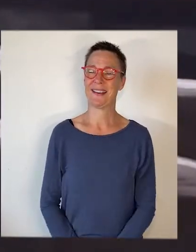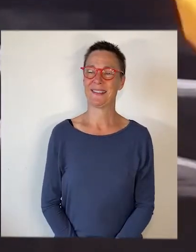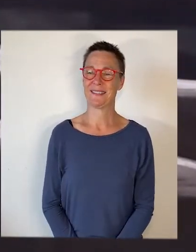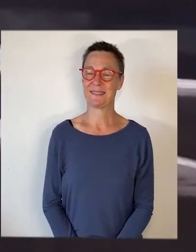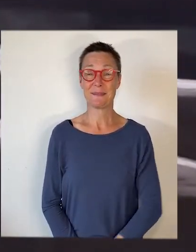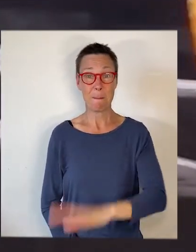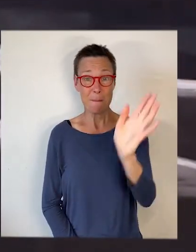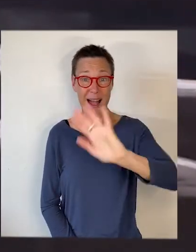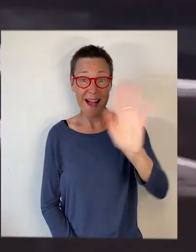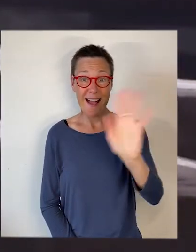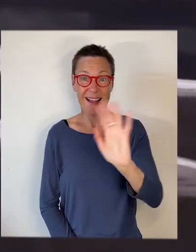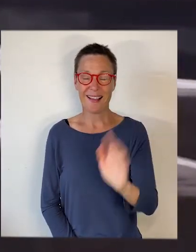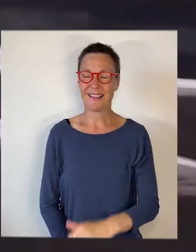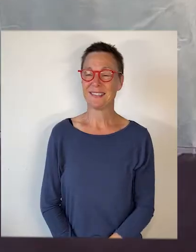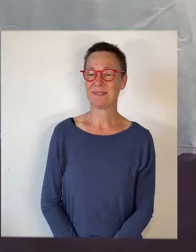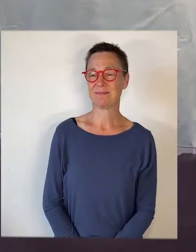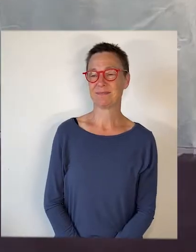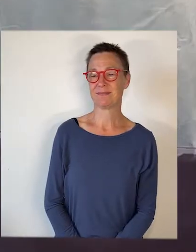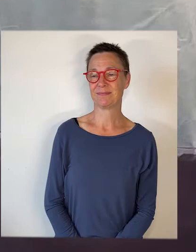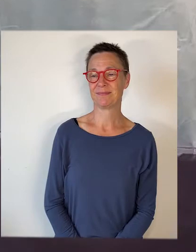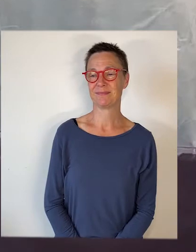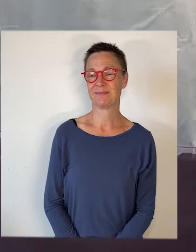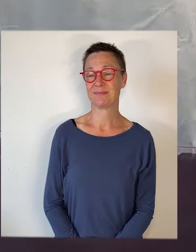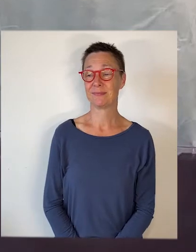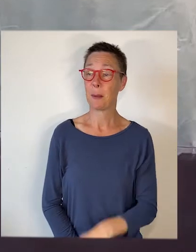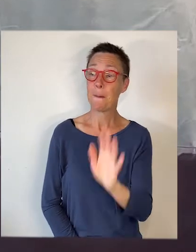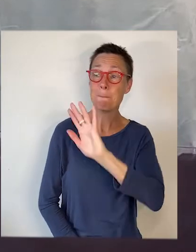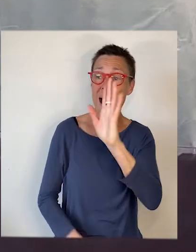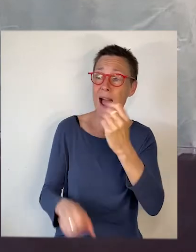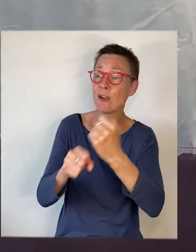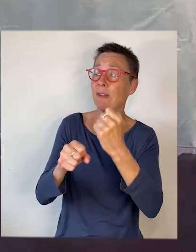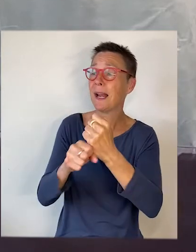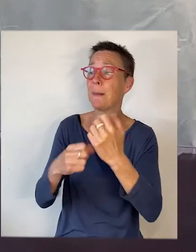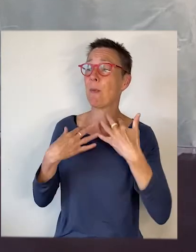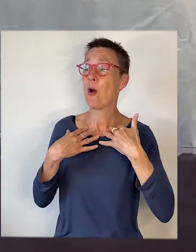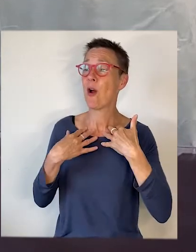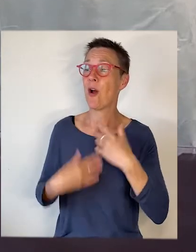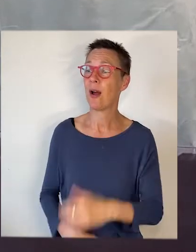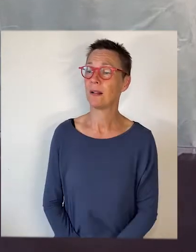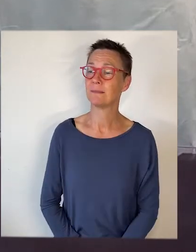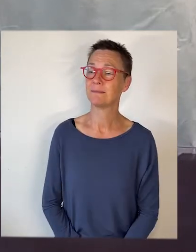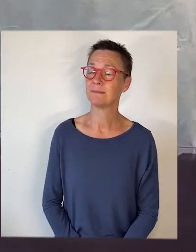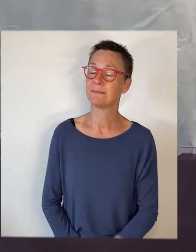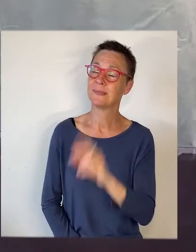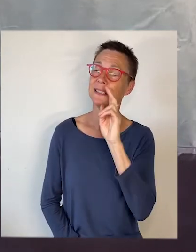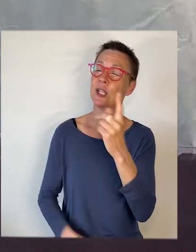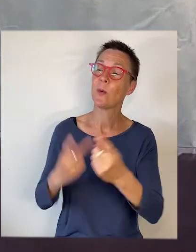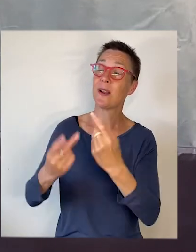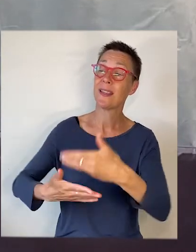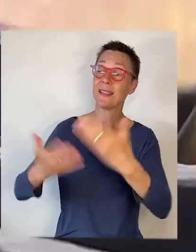Bye, everybody. Bye, Granny Pearl. See you another day.